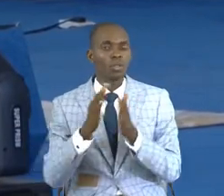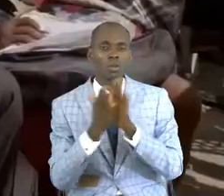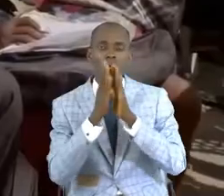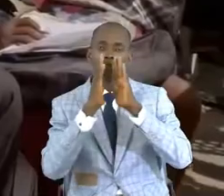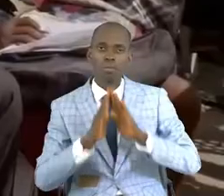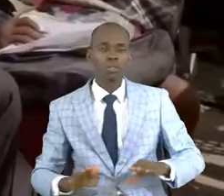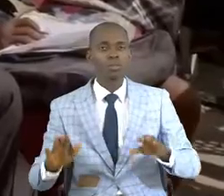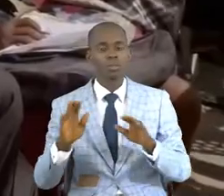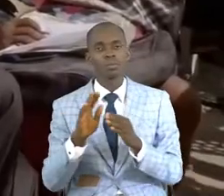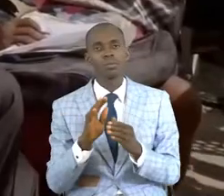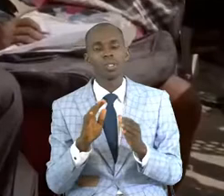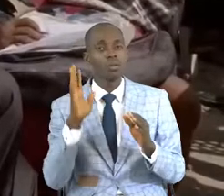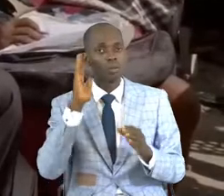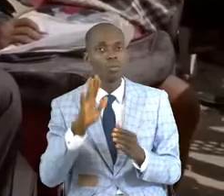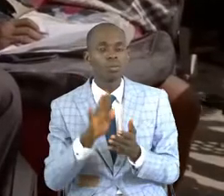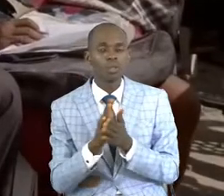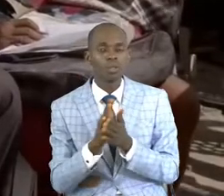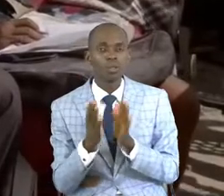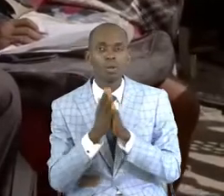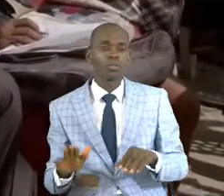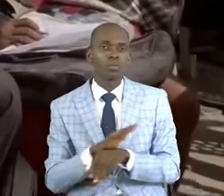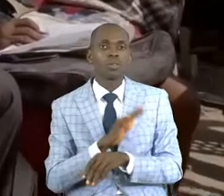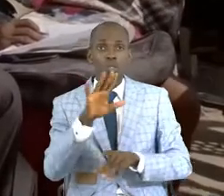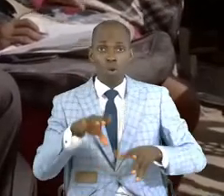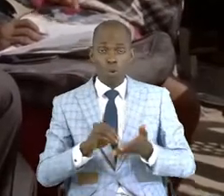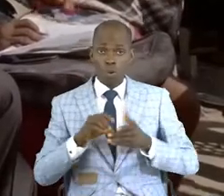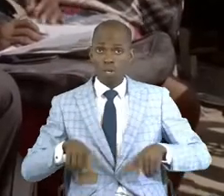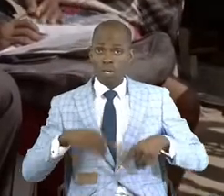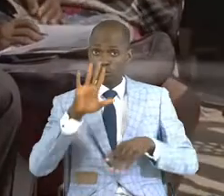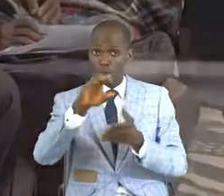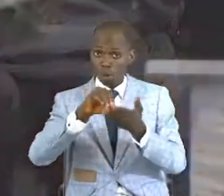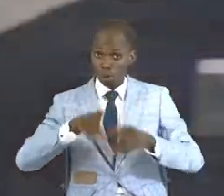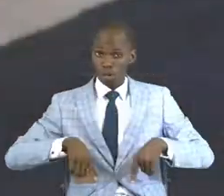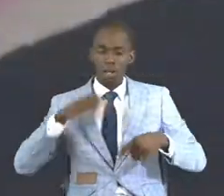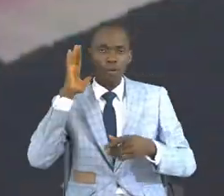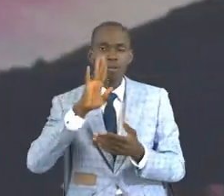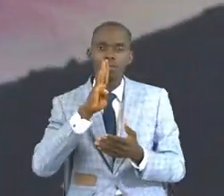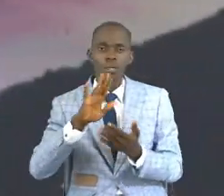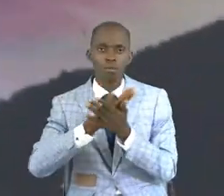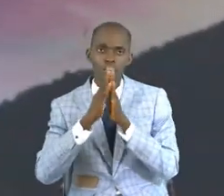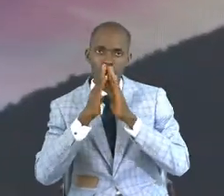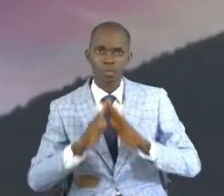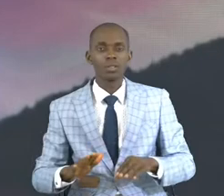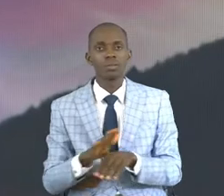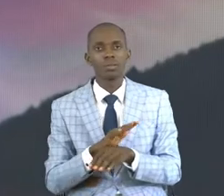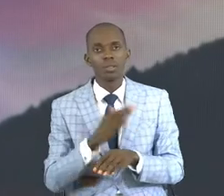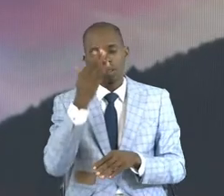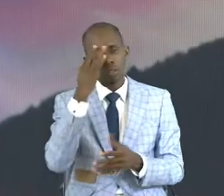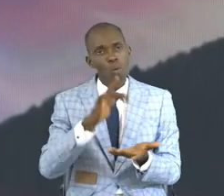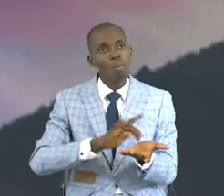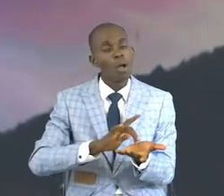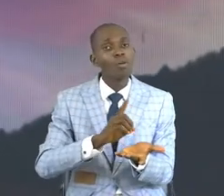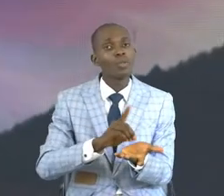life, I said your own life will be peaceful. Now, medical doctors will tell you